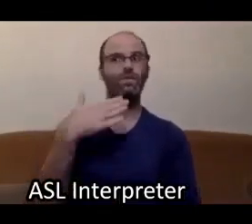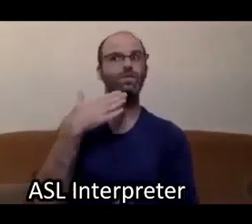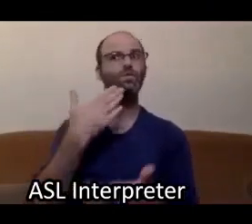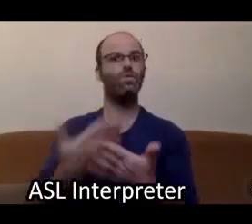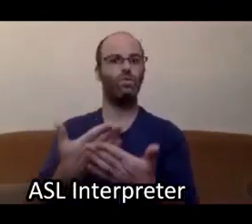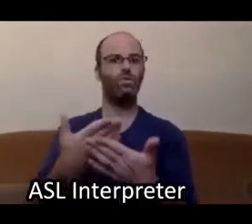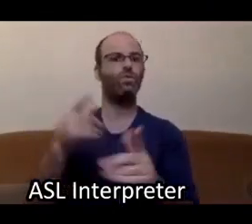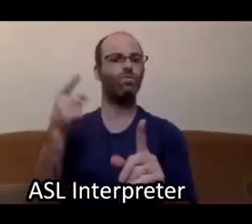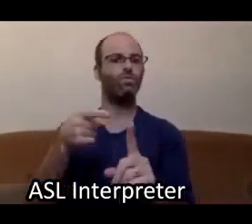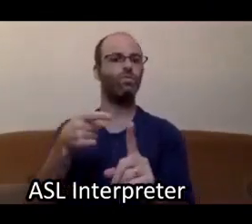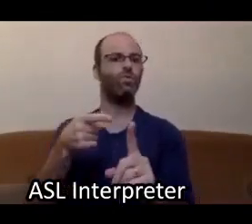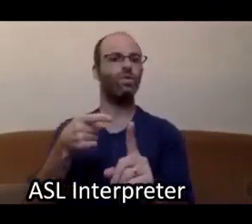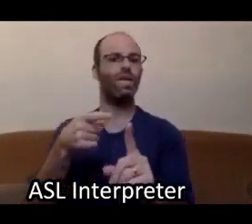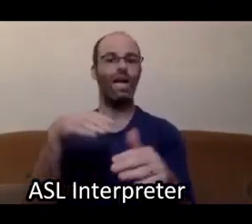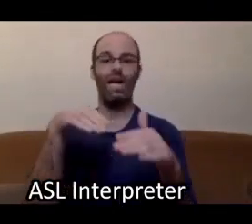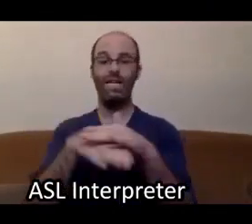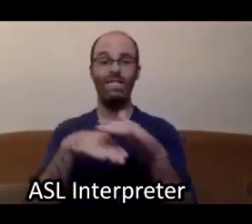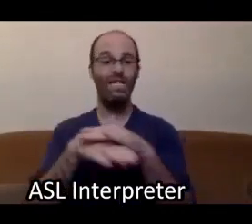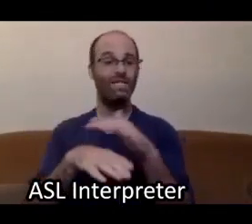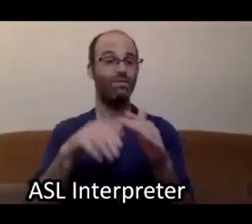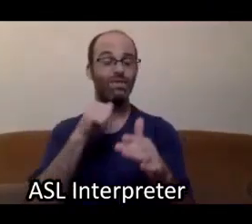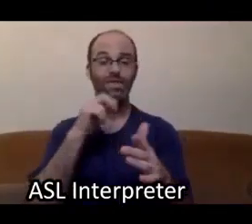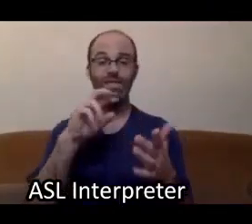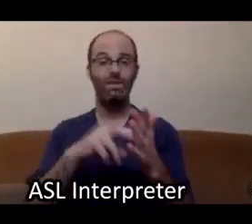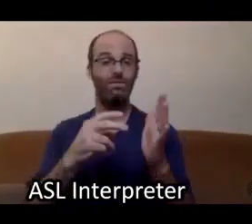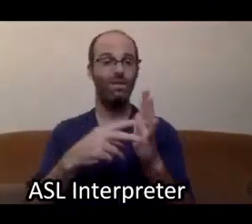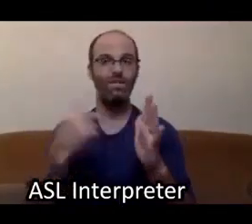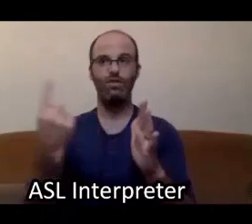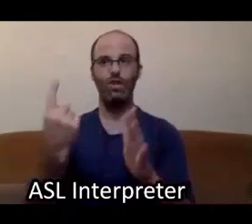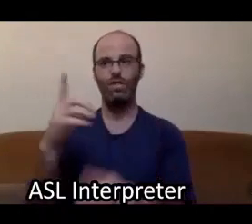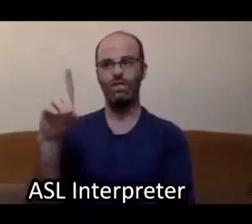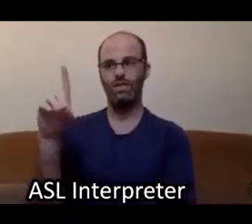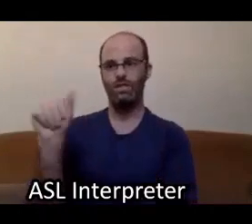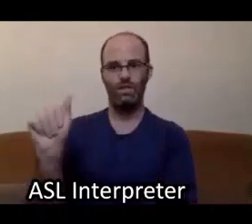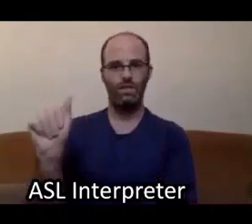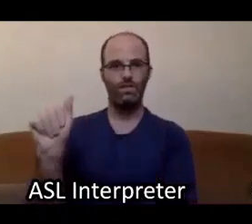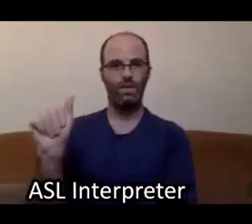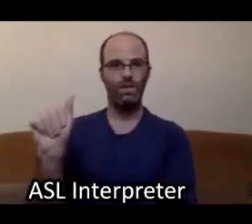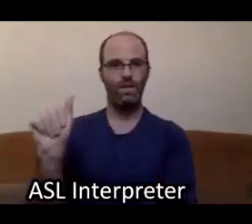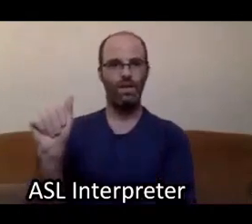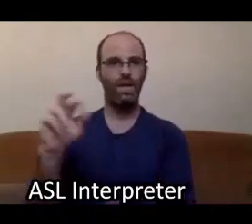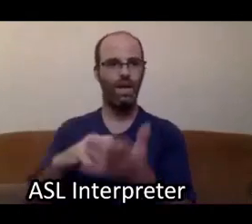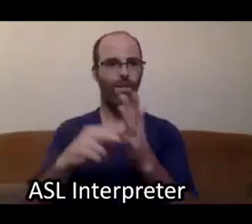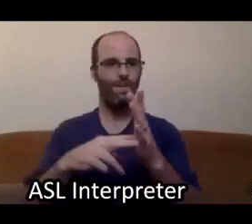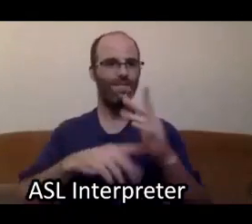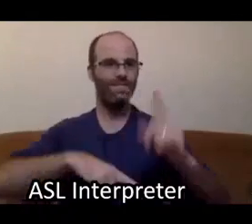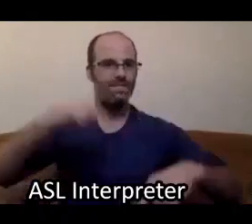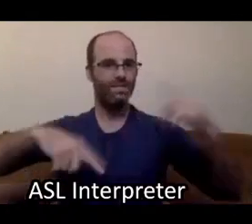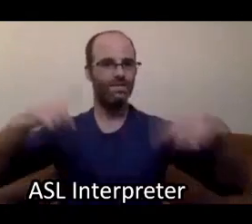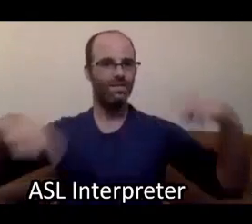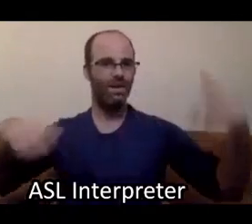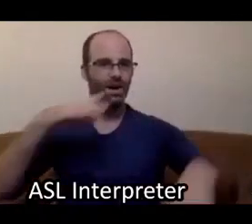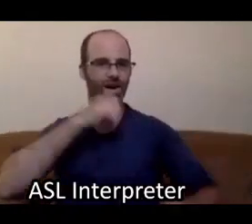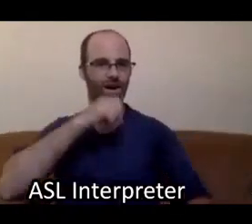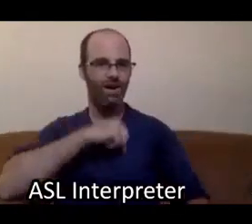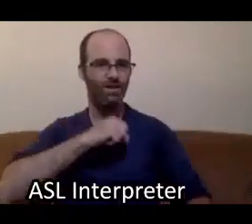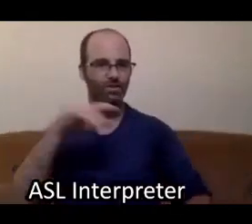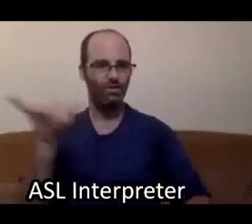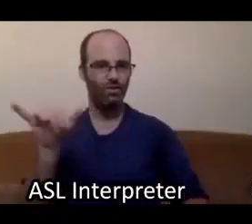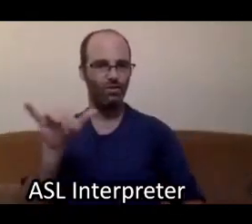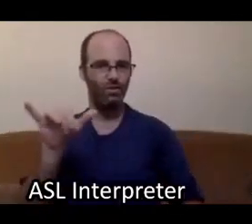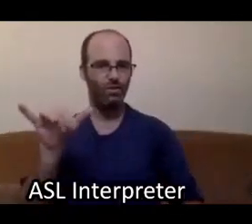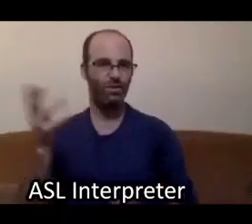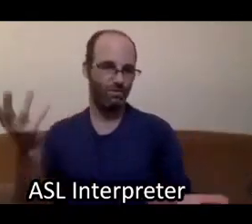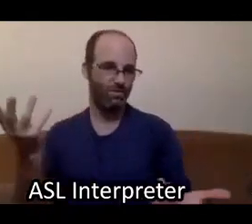Accessibility is not just accessible to people with disabilities per se, but to people of all ages, right? Yeah, for sure.